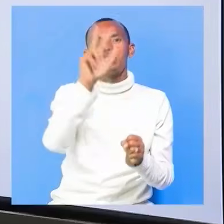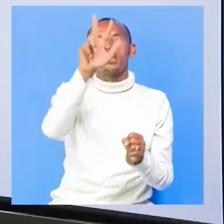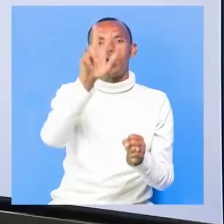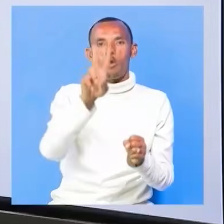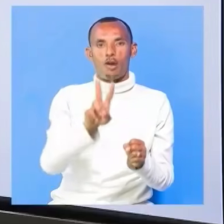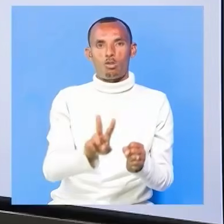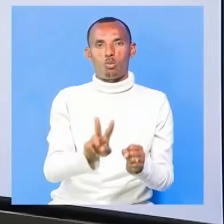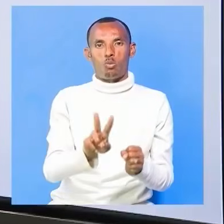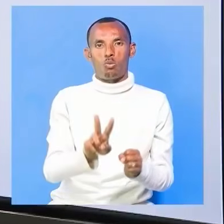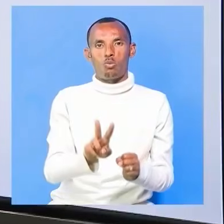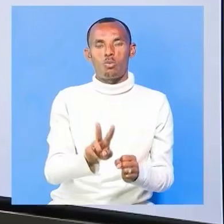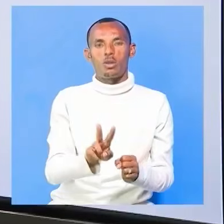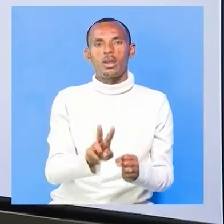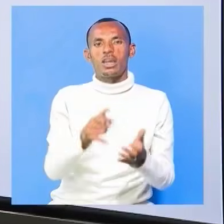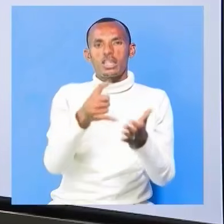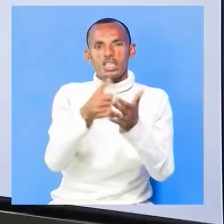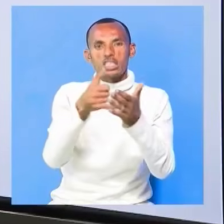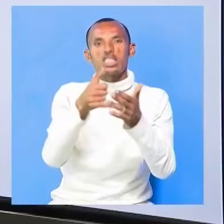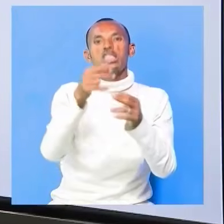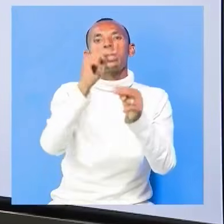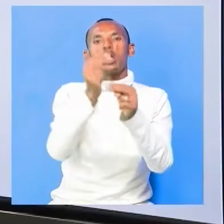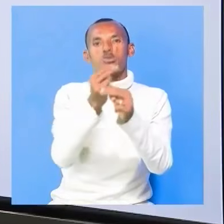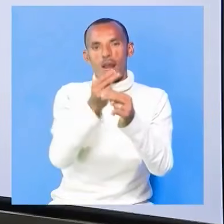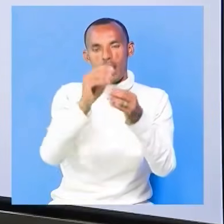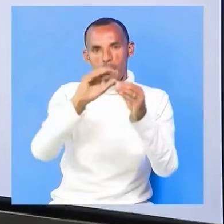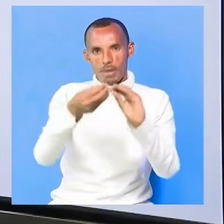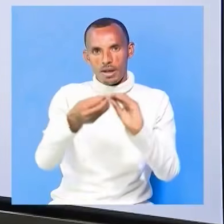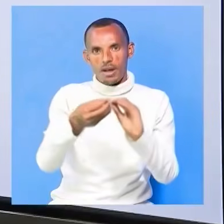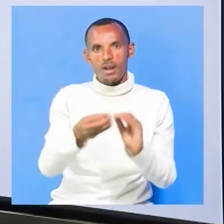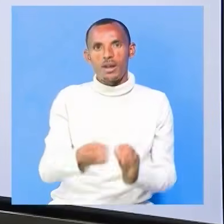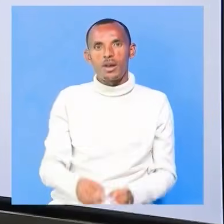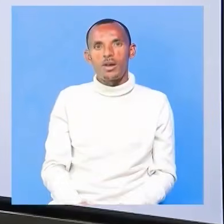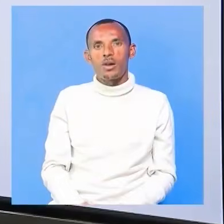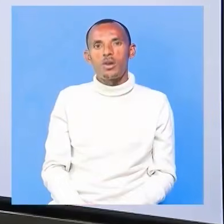3 over 2, is it a natural number?